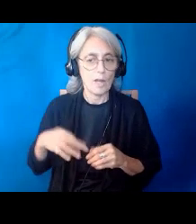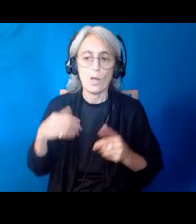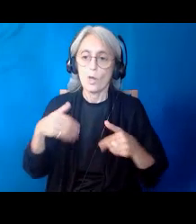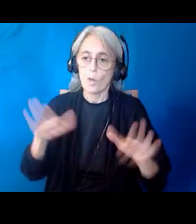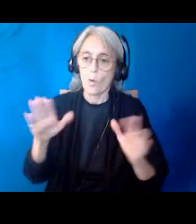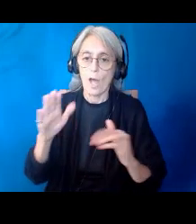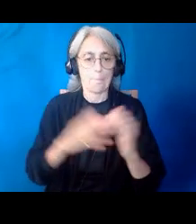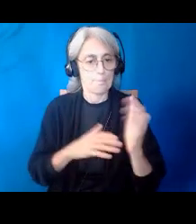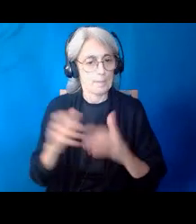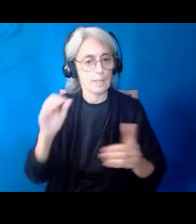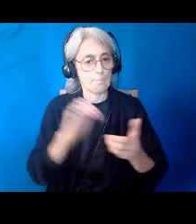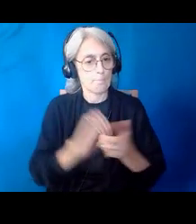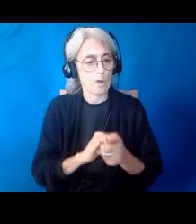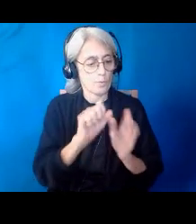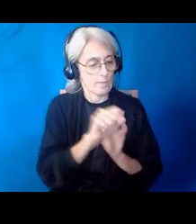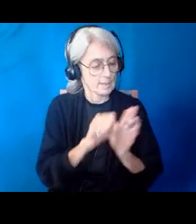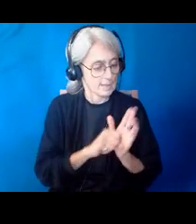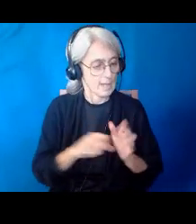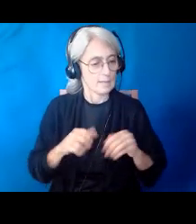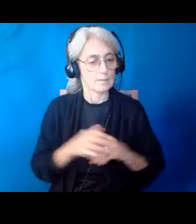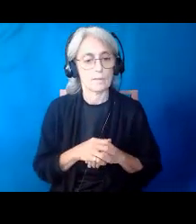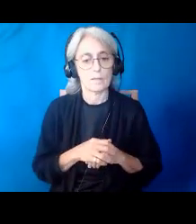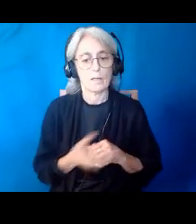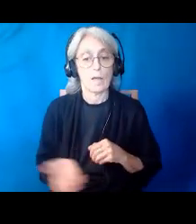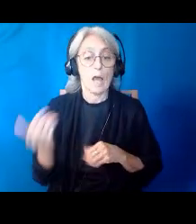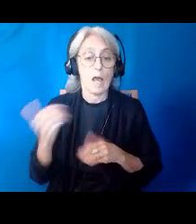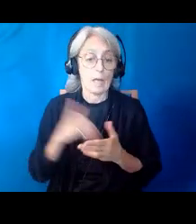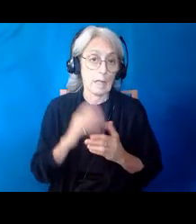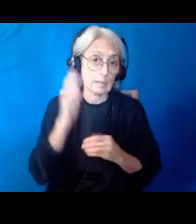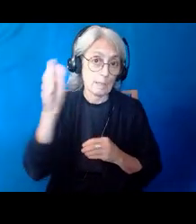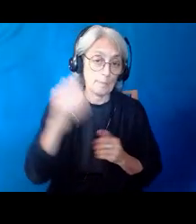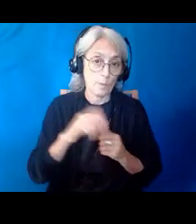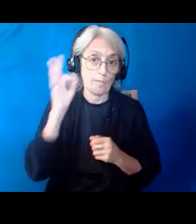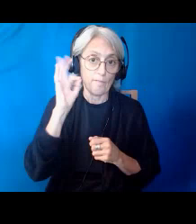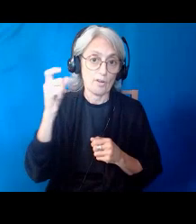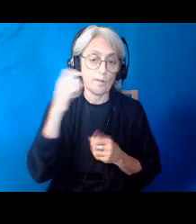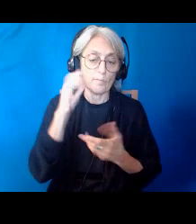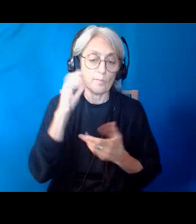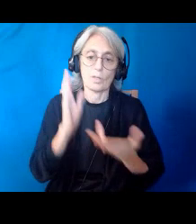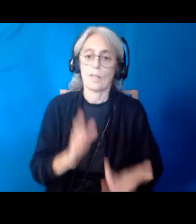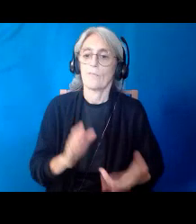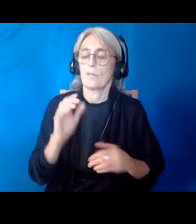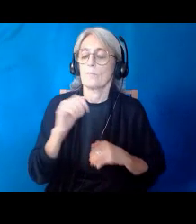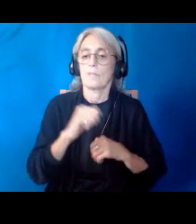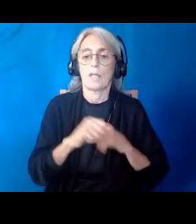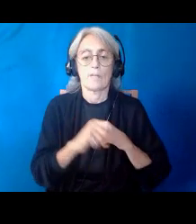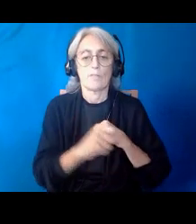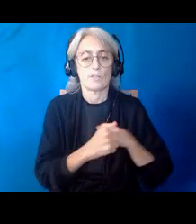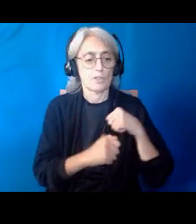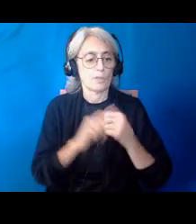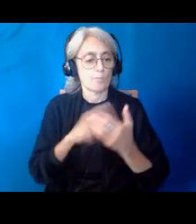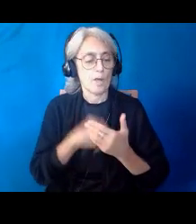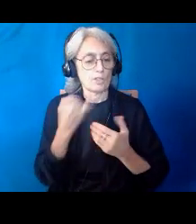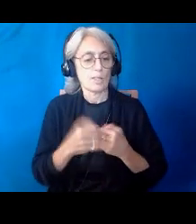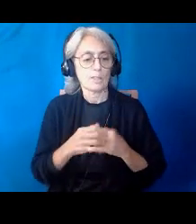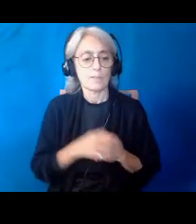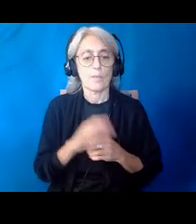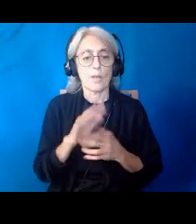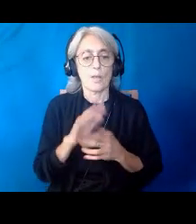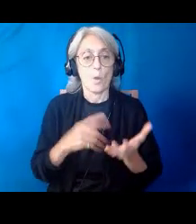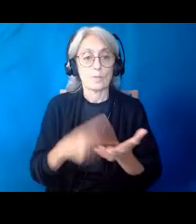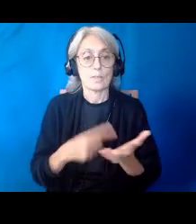with the state, and we hope someday again with the federal government to deliver these infrastructure projects that we're all talking about. Those discussions are more important